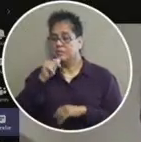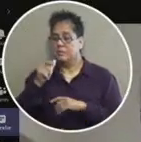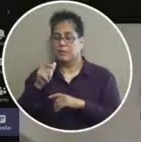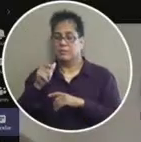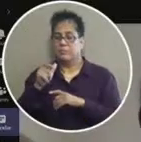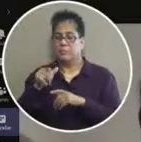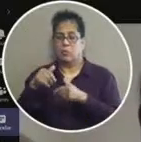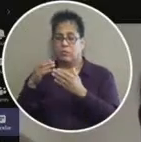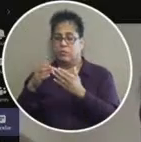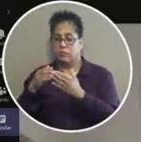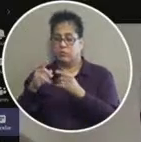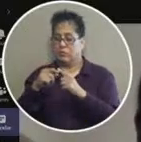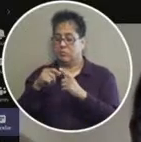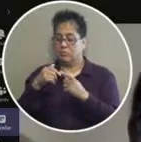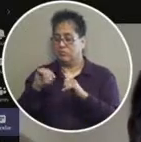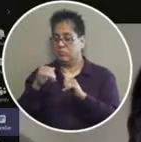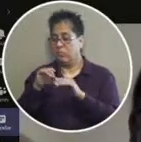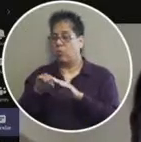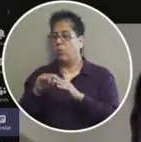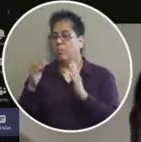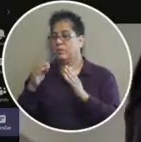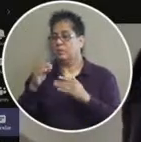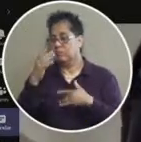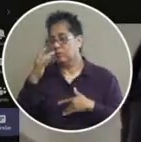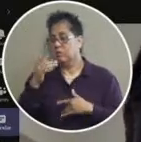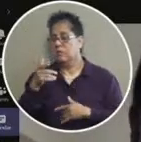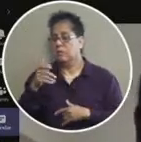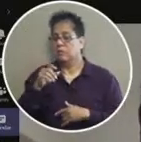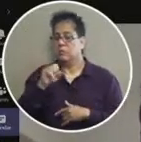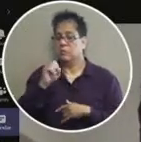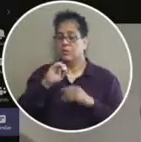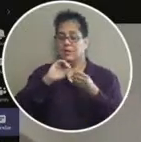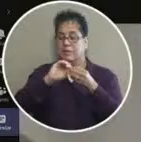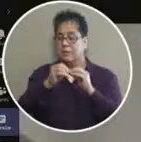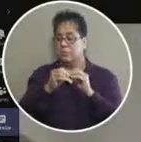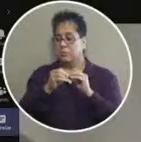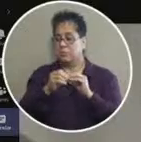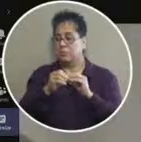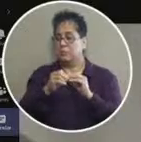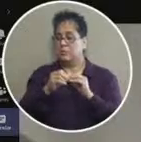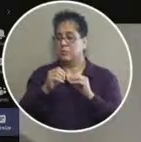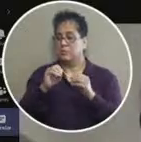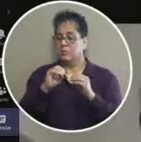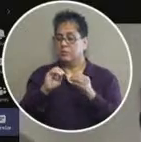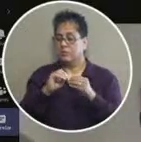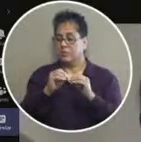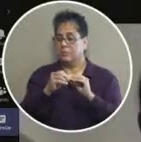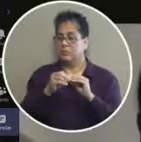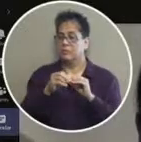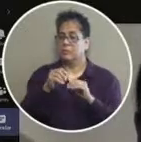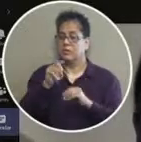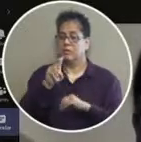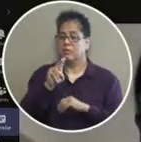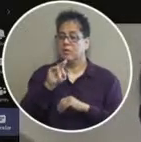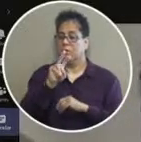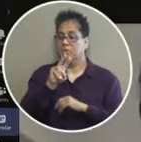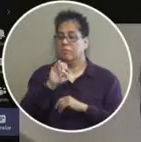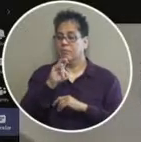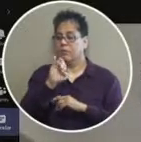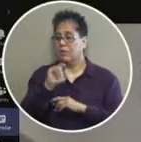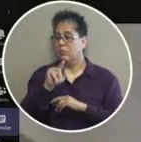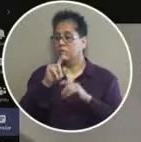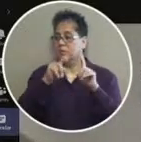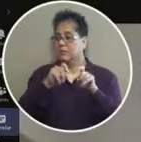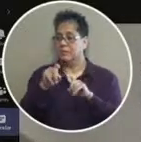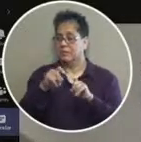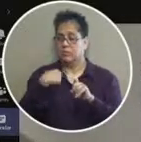to the public in that way. So all the numbers that are being reported are actually the viral testing, not antibody